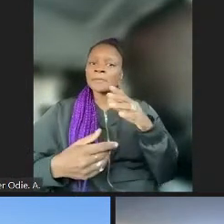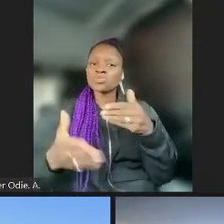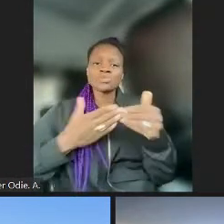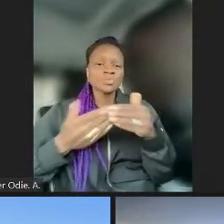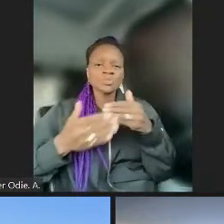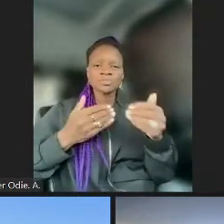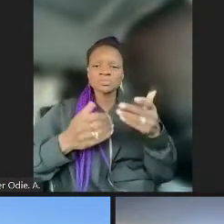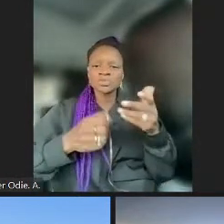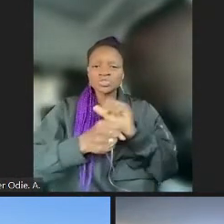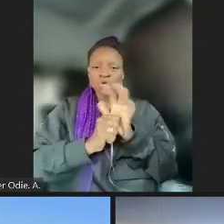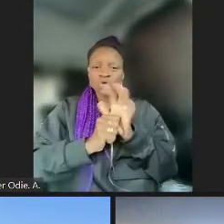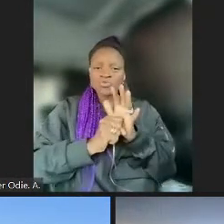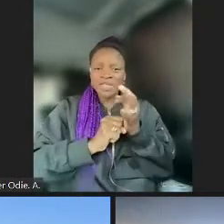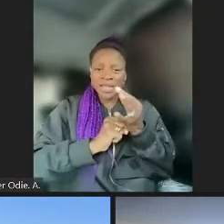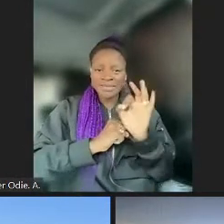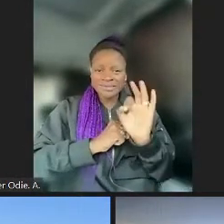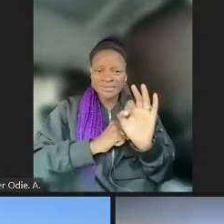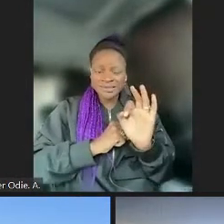time.